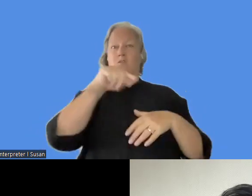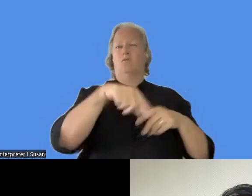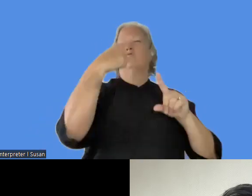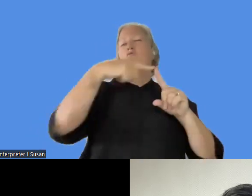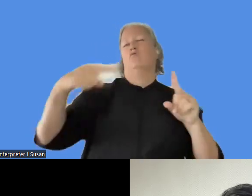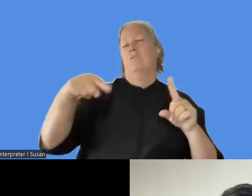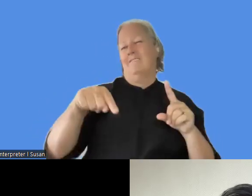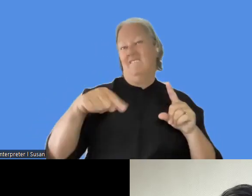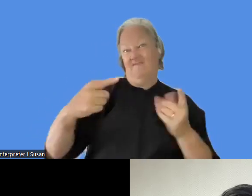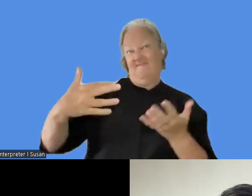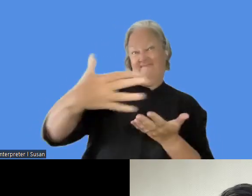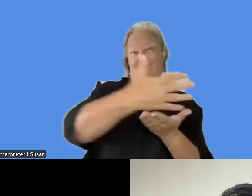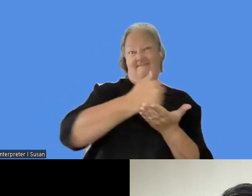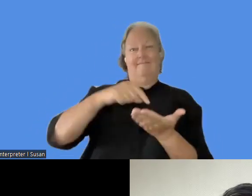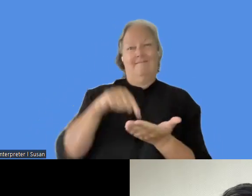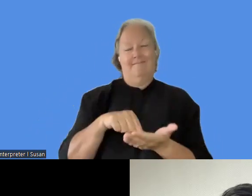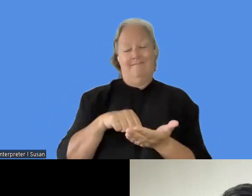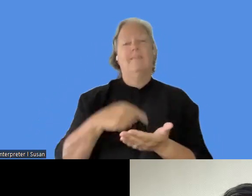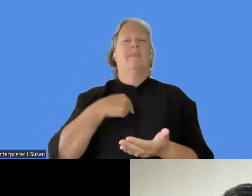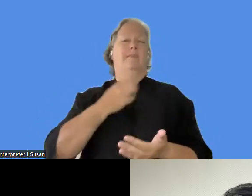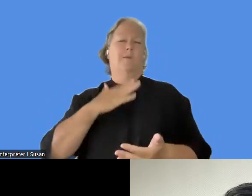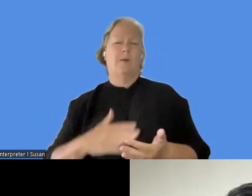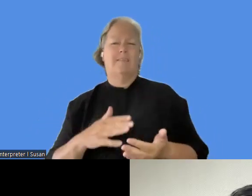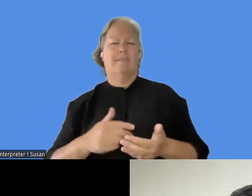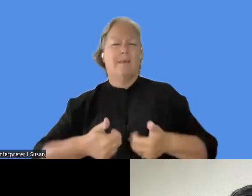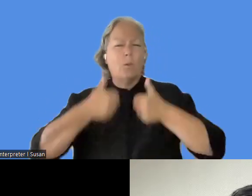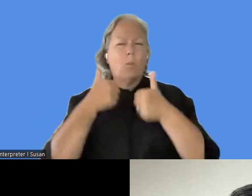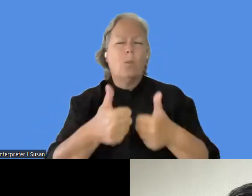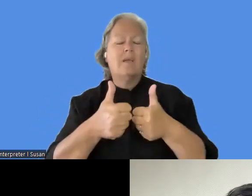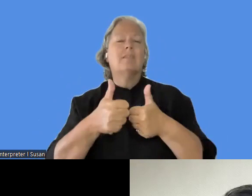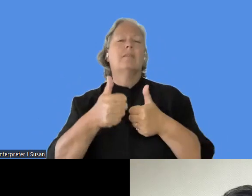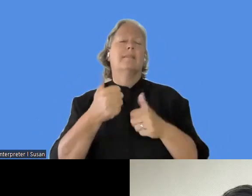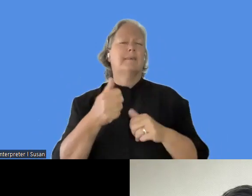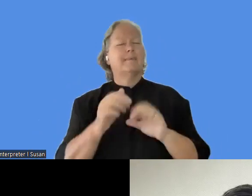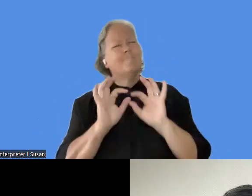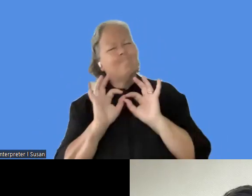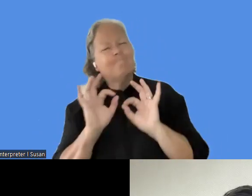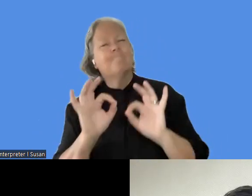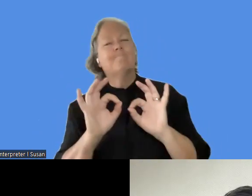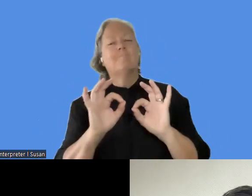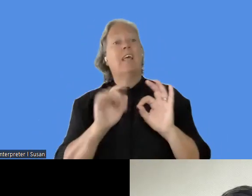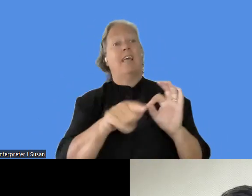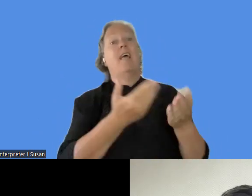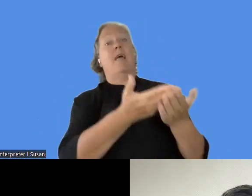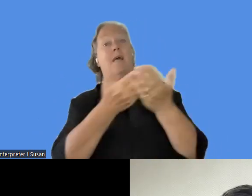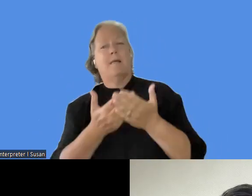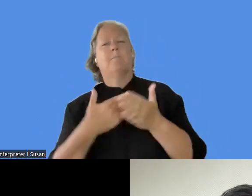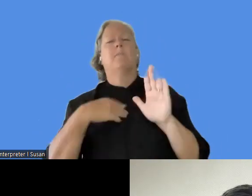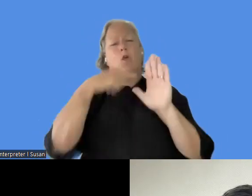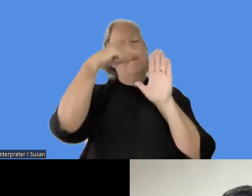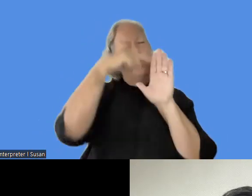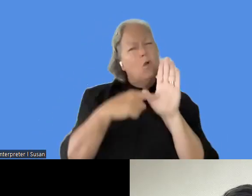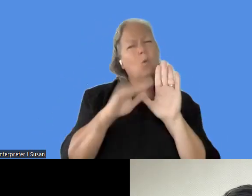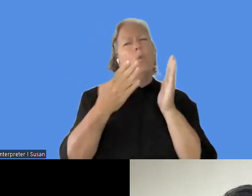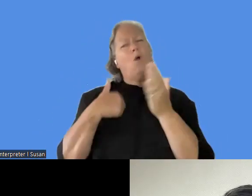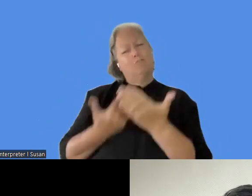we want to collect better data to provide policy recommendations. That is how we are working with the